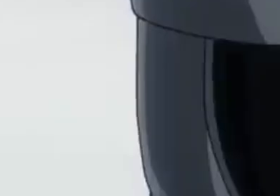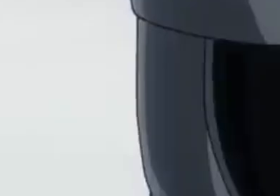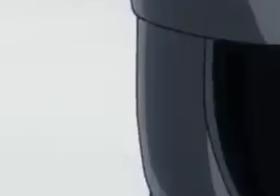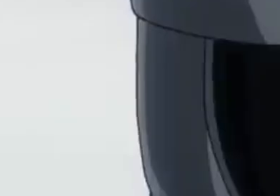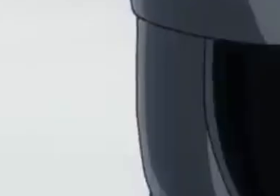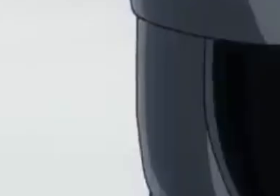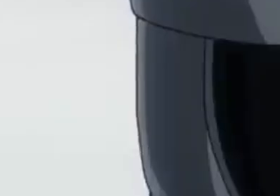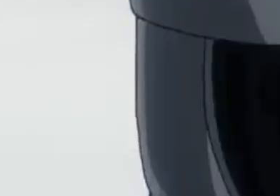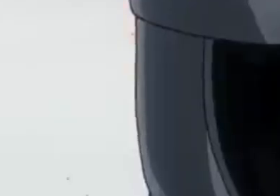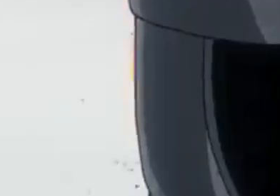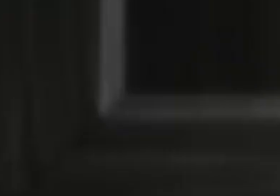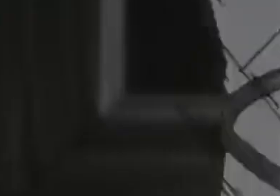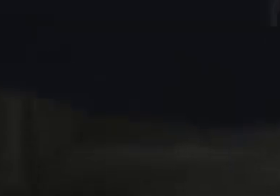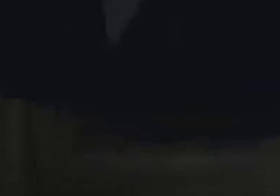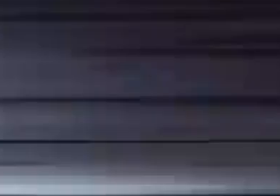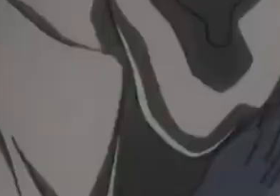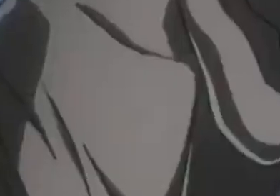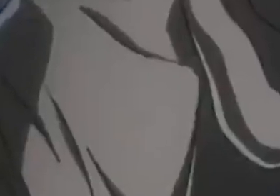Son of a